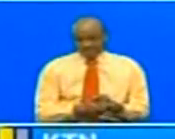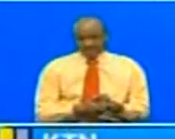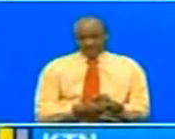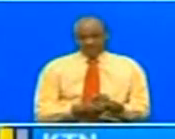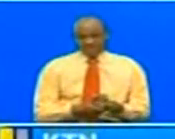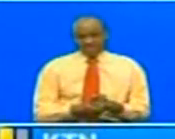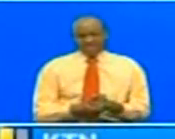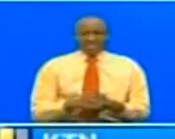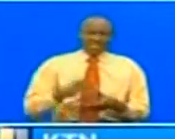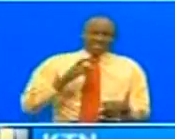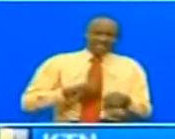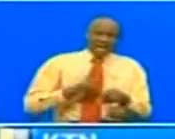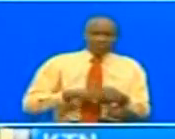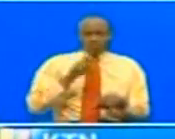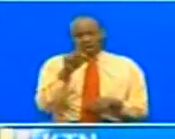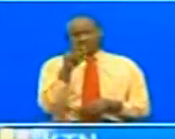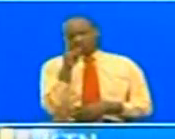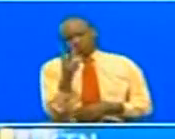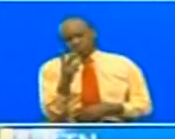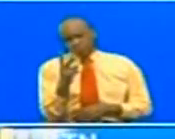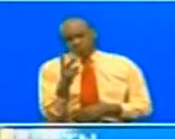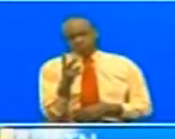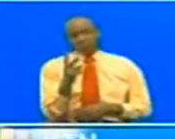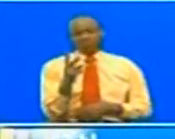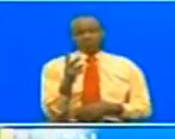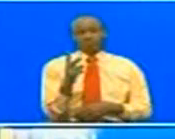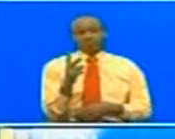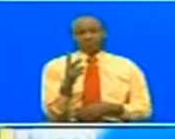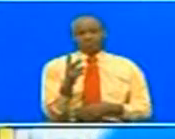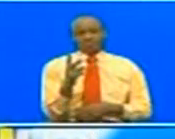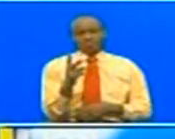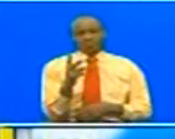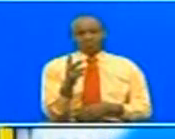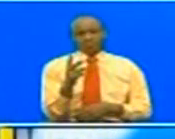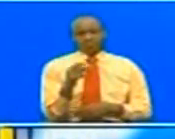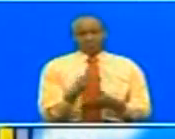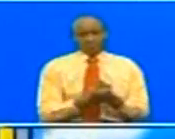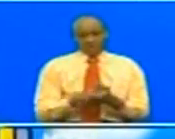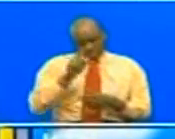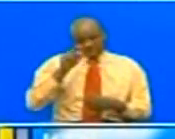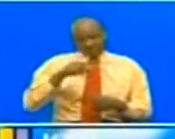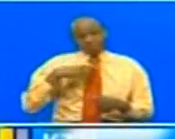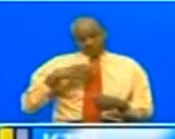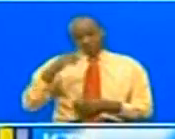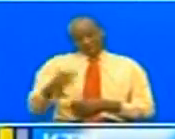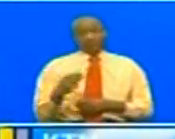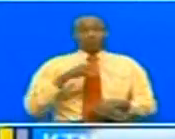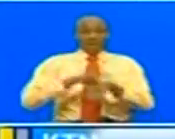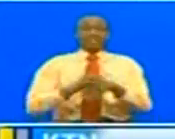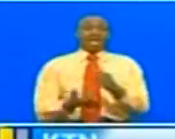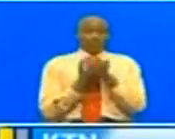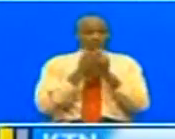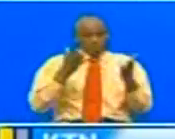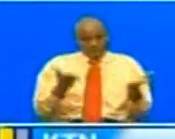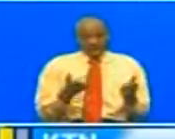By one or two, that's when we saw Red Cross and CEC for help, for community health in Baringo.